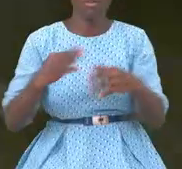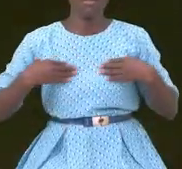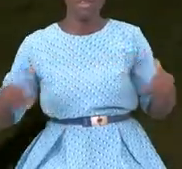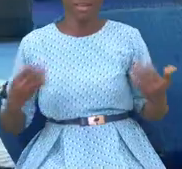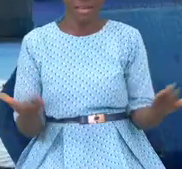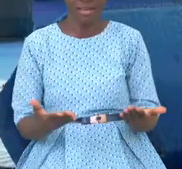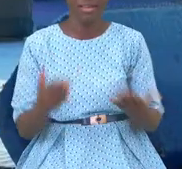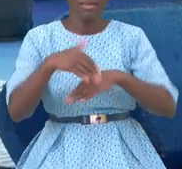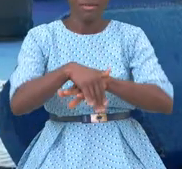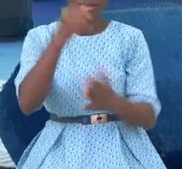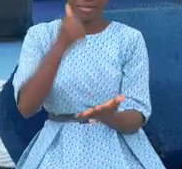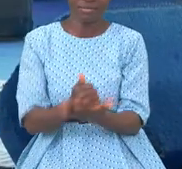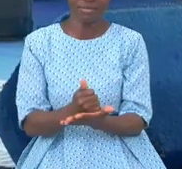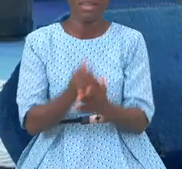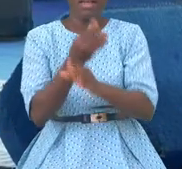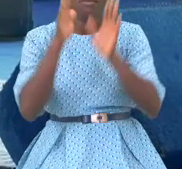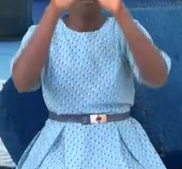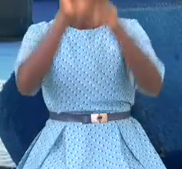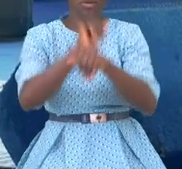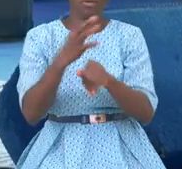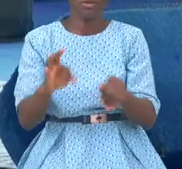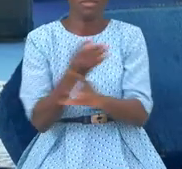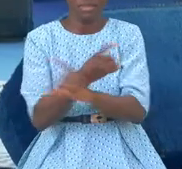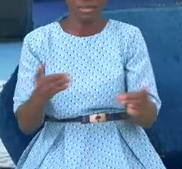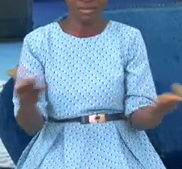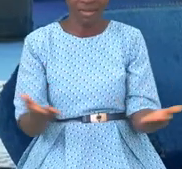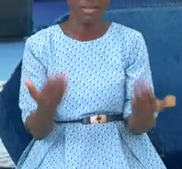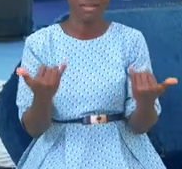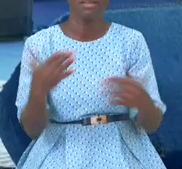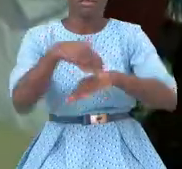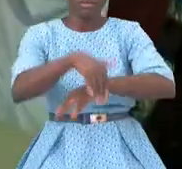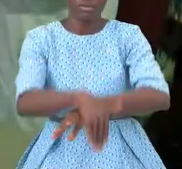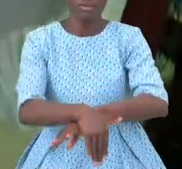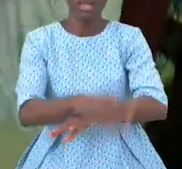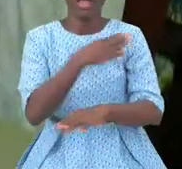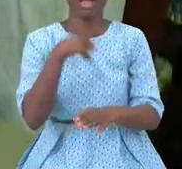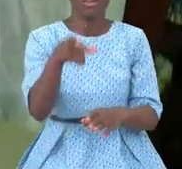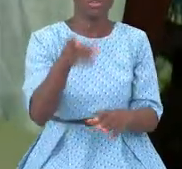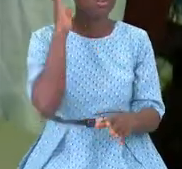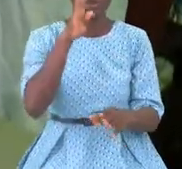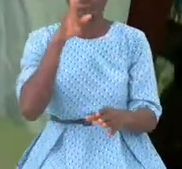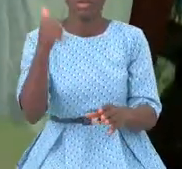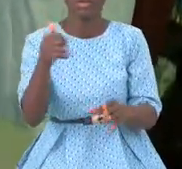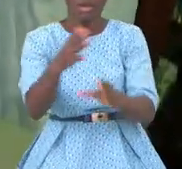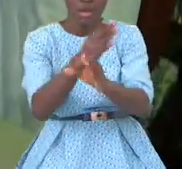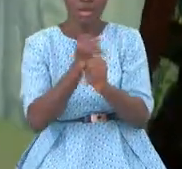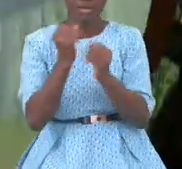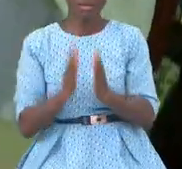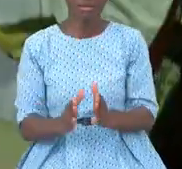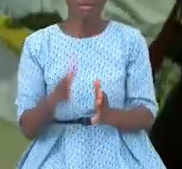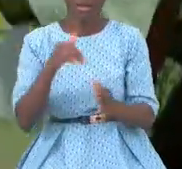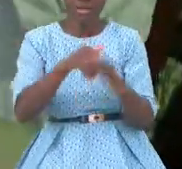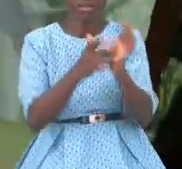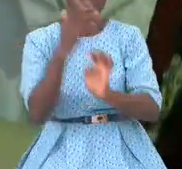tonight. And you will be the partaker in Jesus' name. Let's